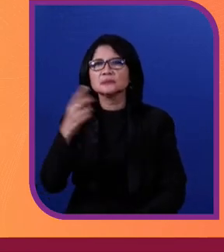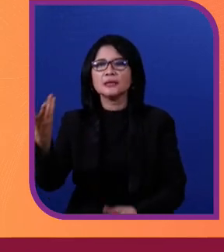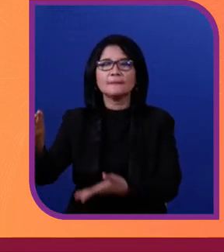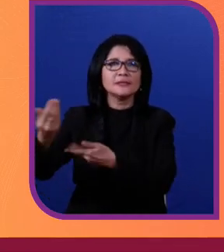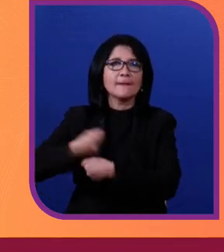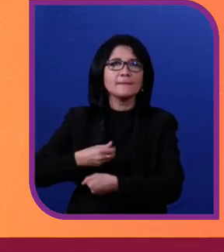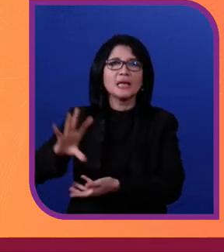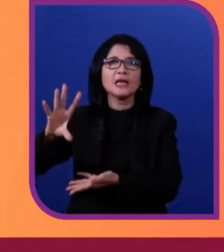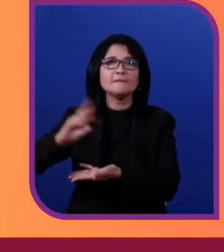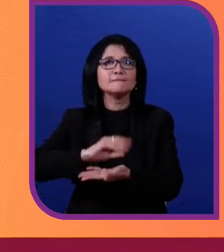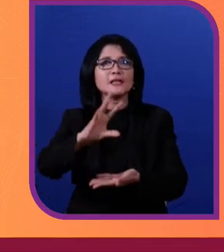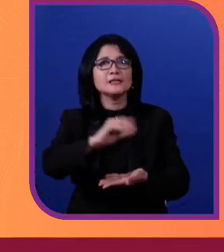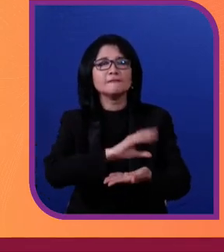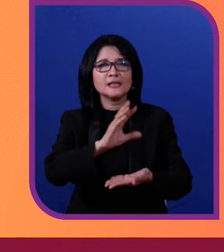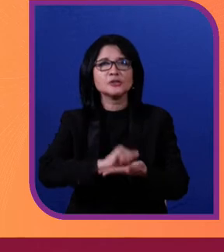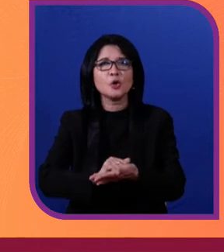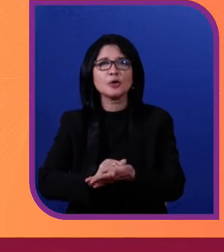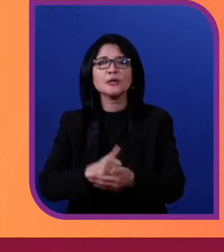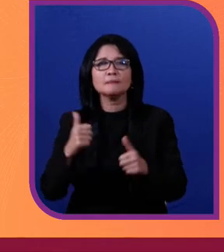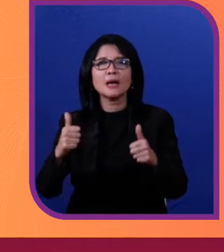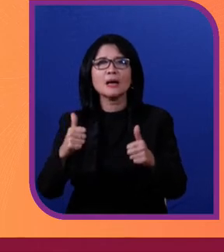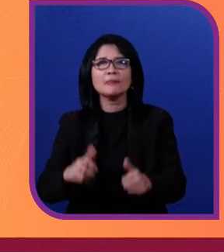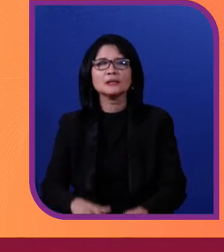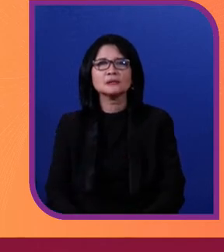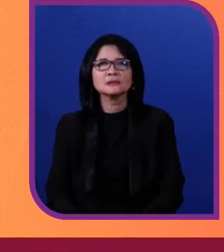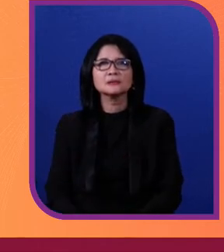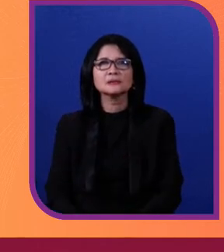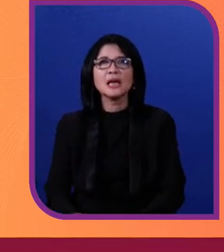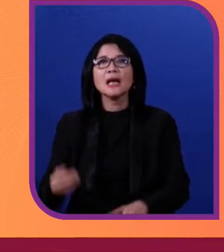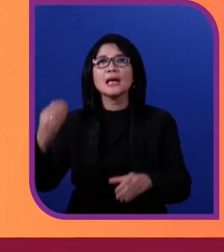Enemy enak di